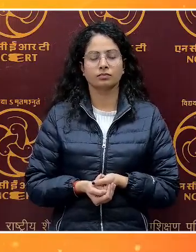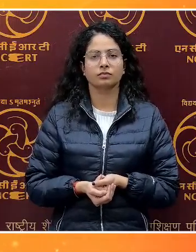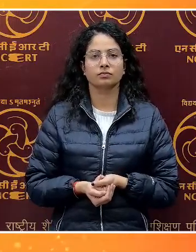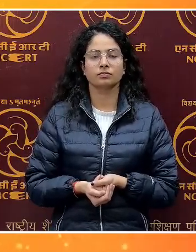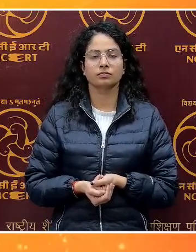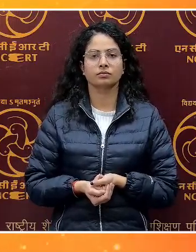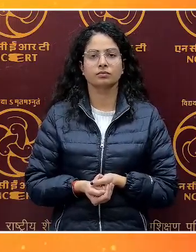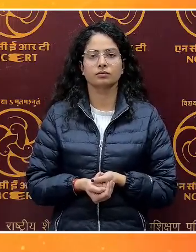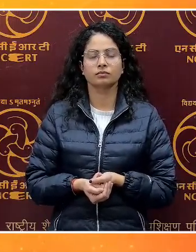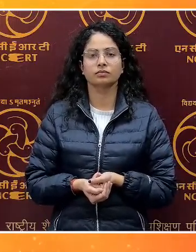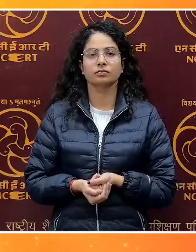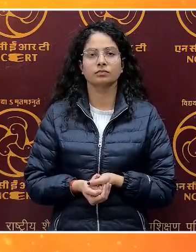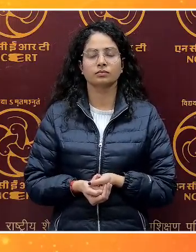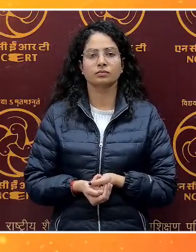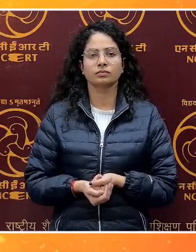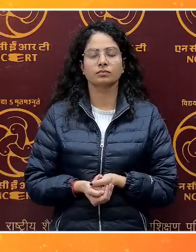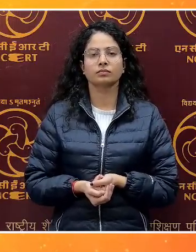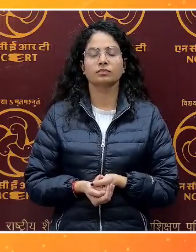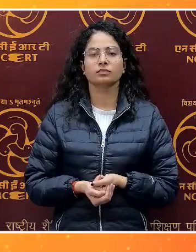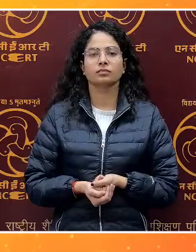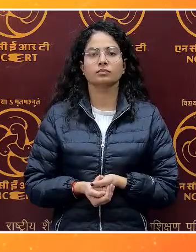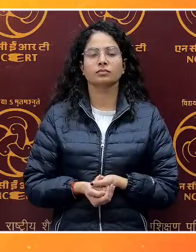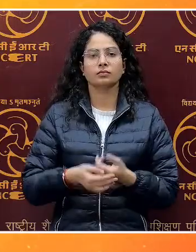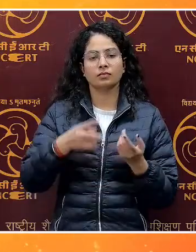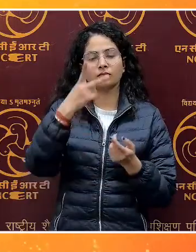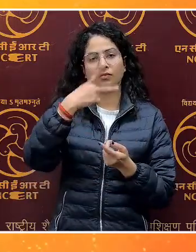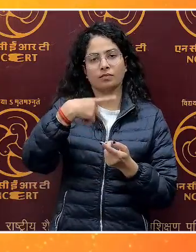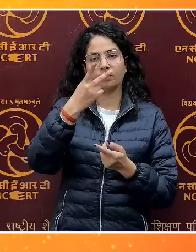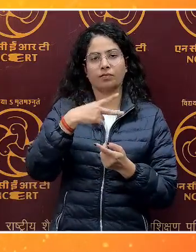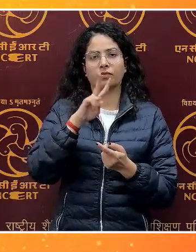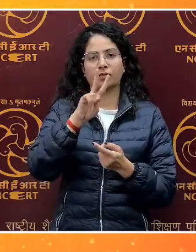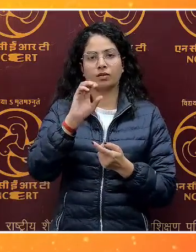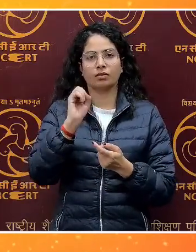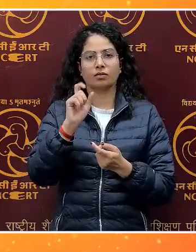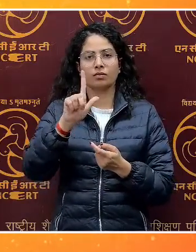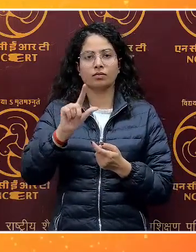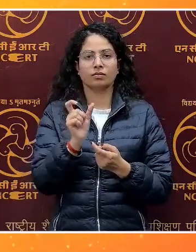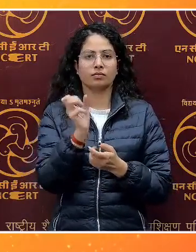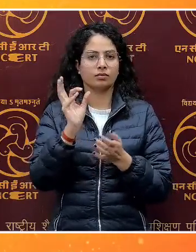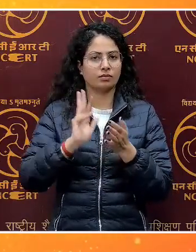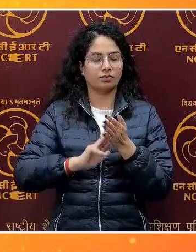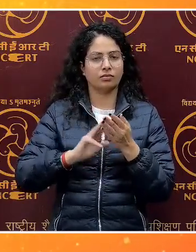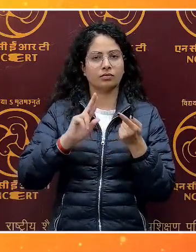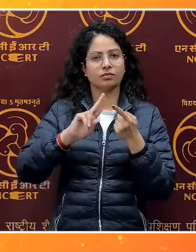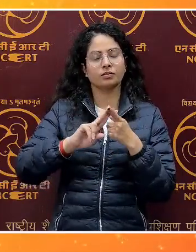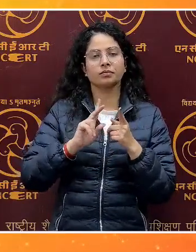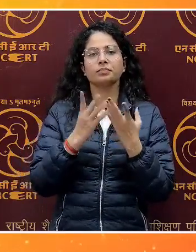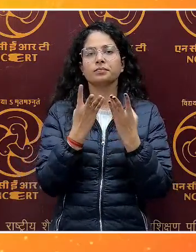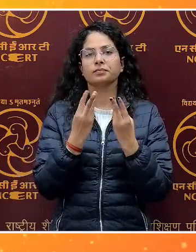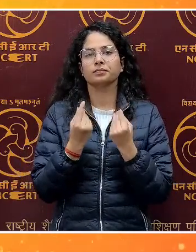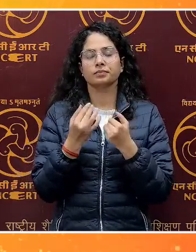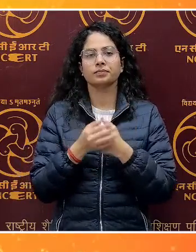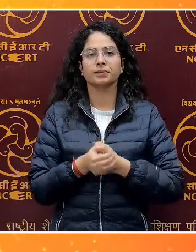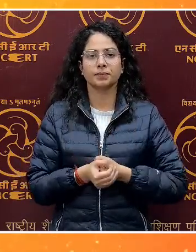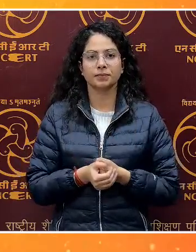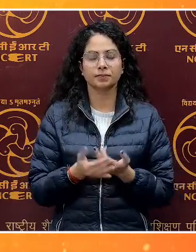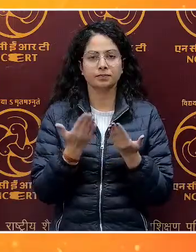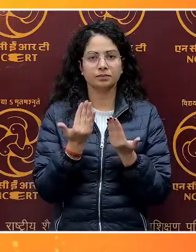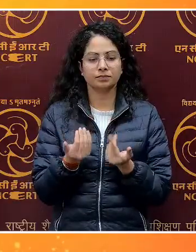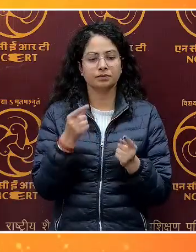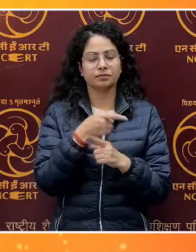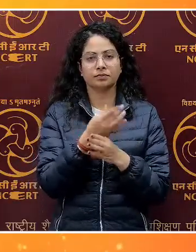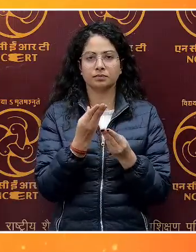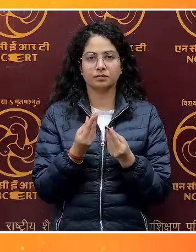more visible. Yes, ma'am. Okay. So we will be calculating the volume of this solid. Okay. Alright. So let us solve it